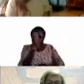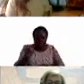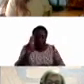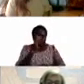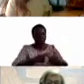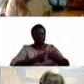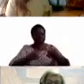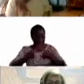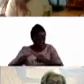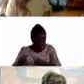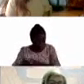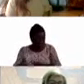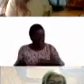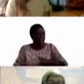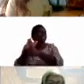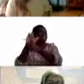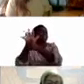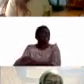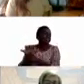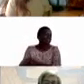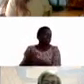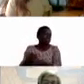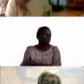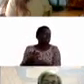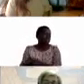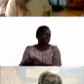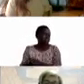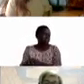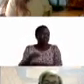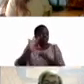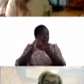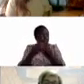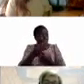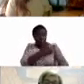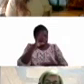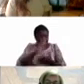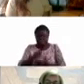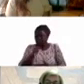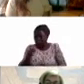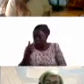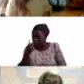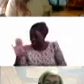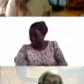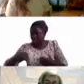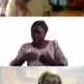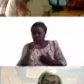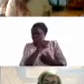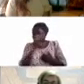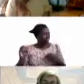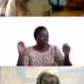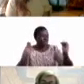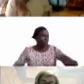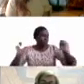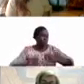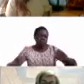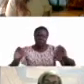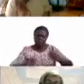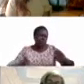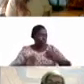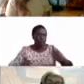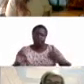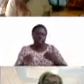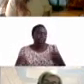to earn money and to give money for their families. And so the children